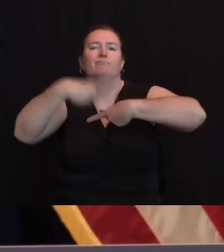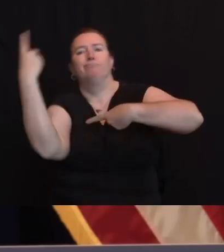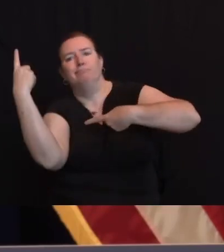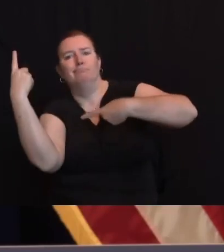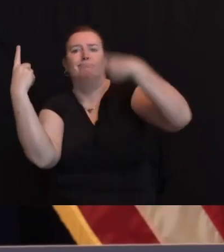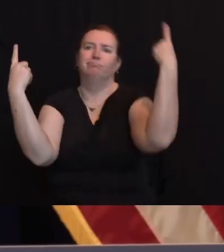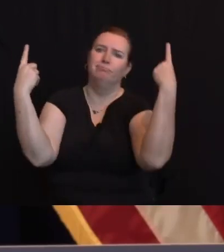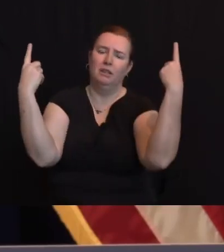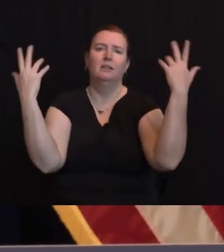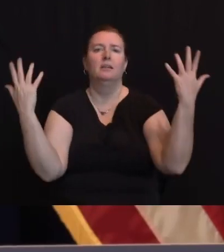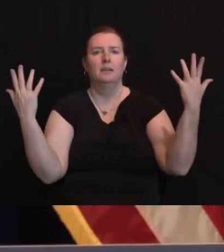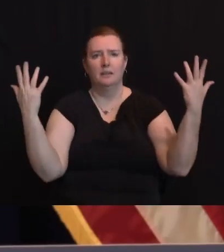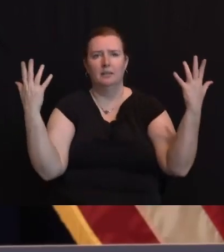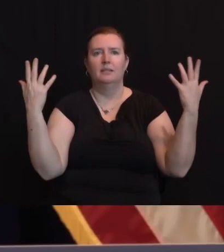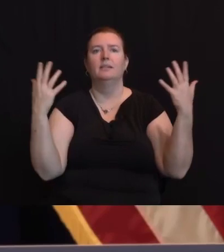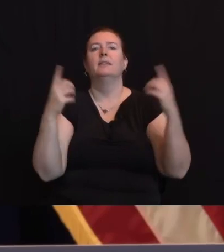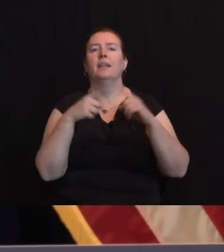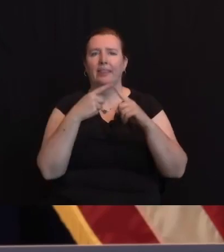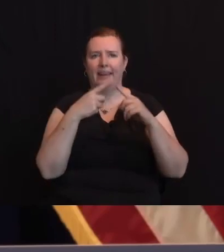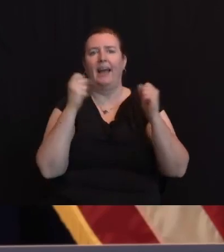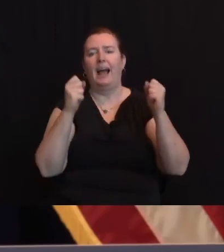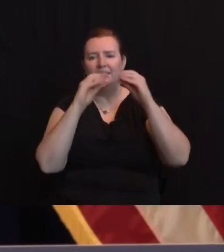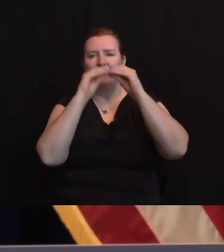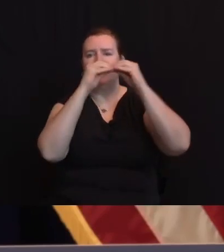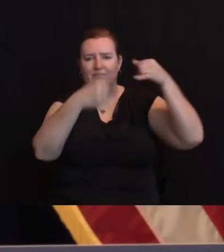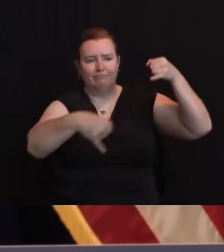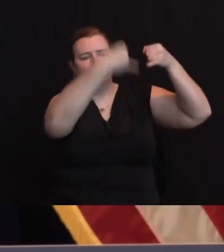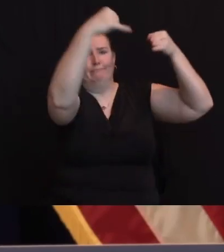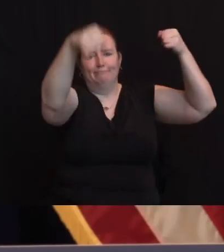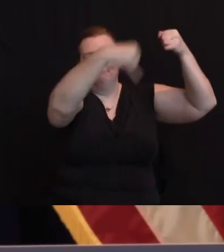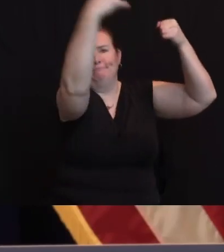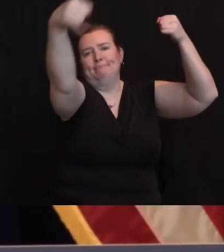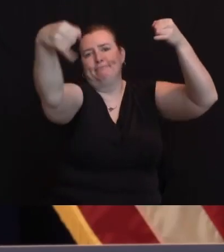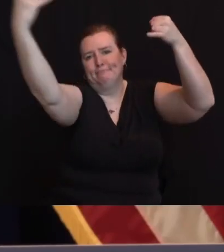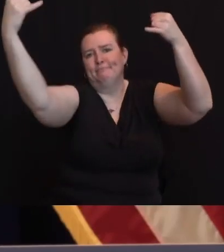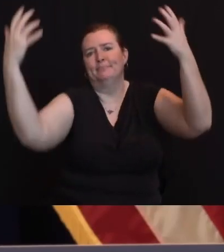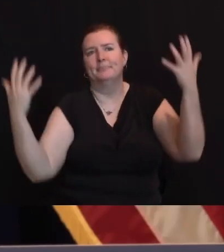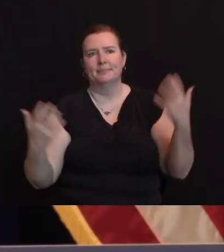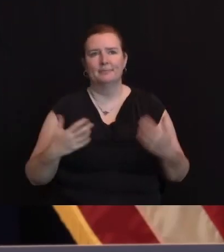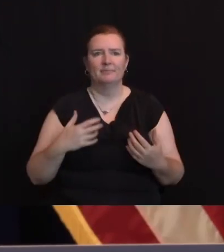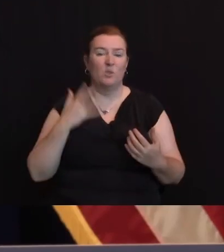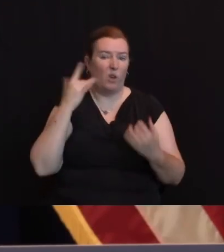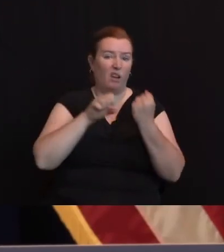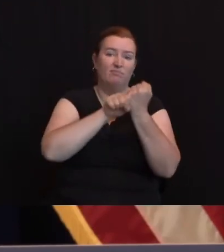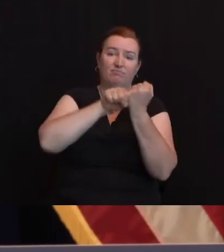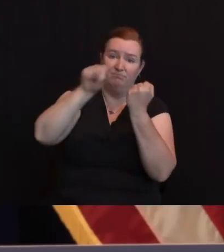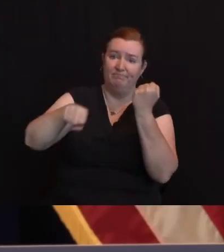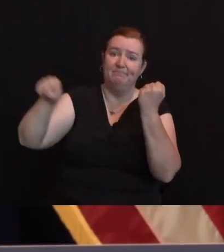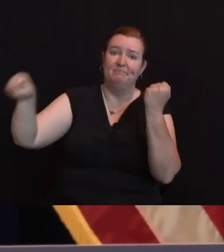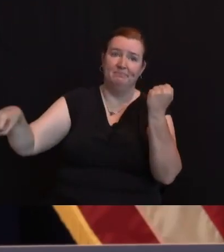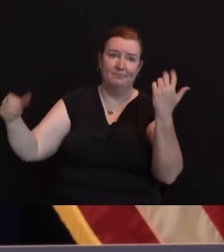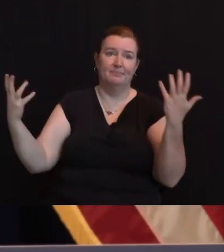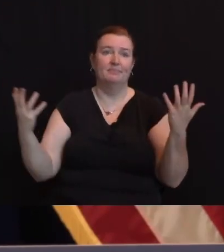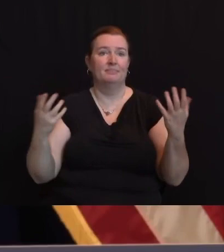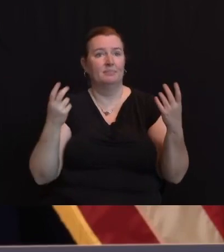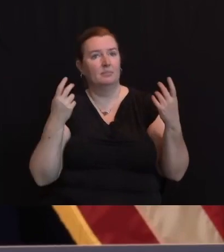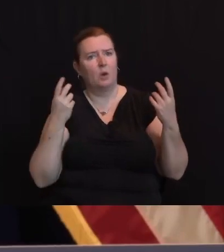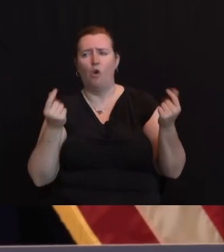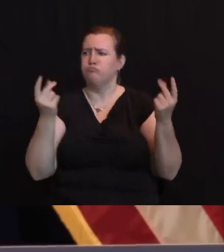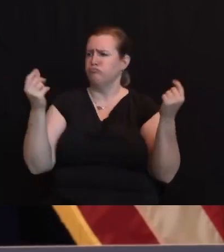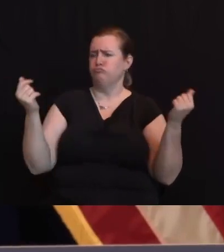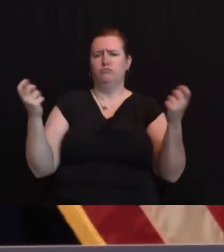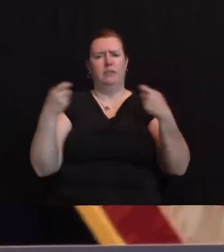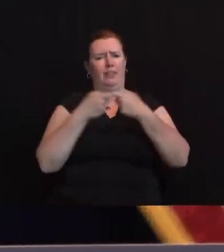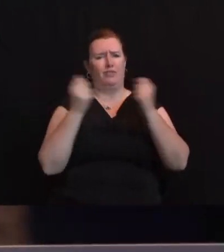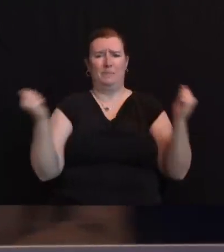that has to be cleared first. You bet. So that's another reason why power doesn't come back just like that. And it's another